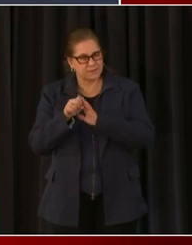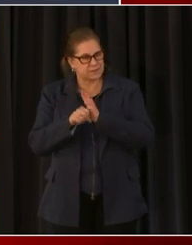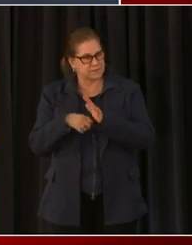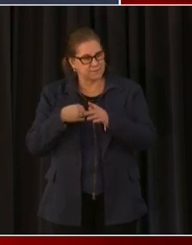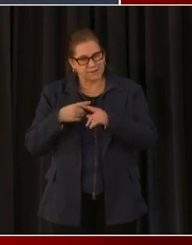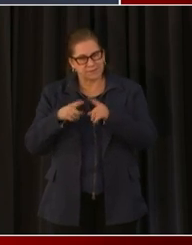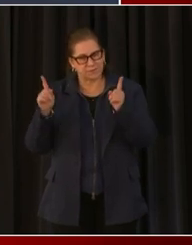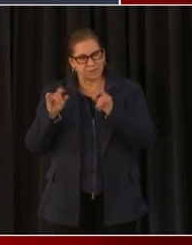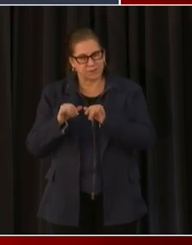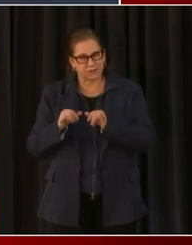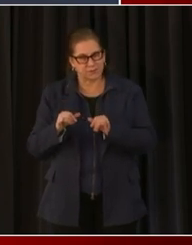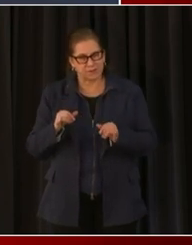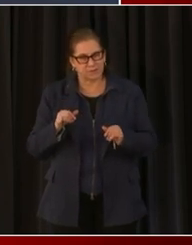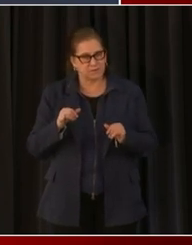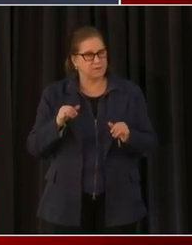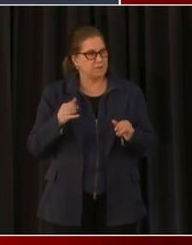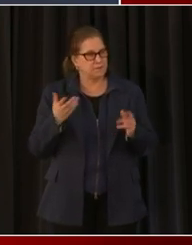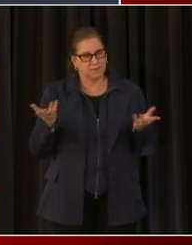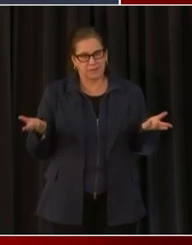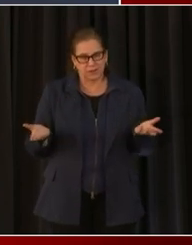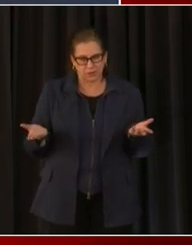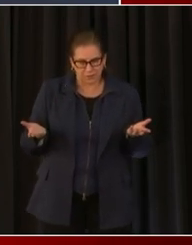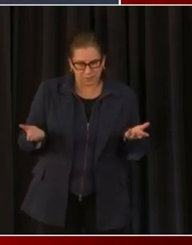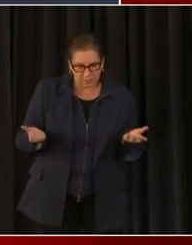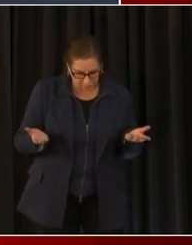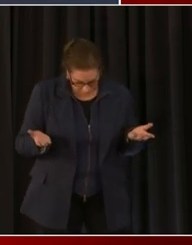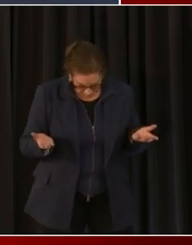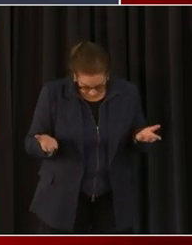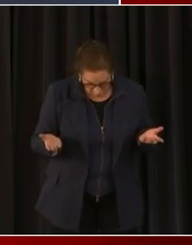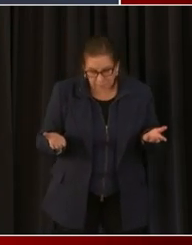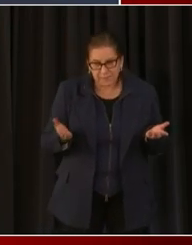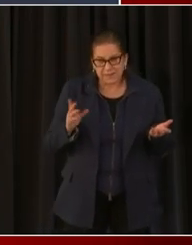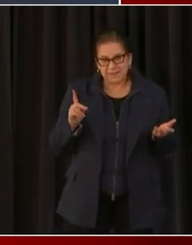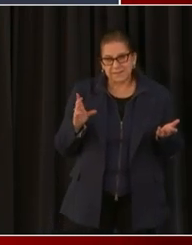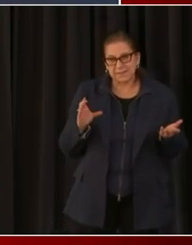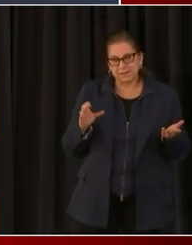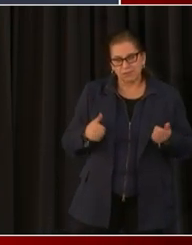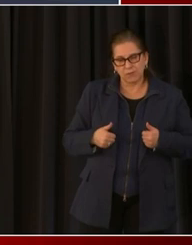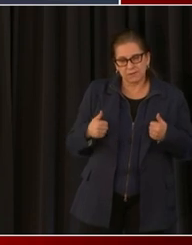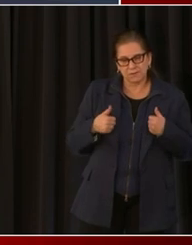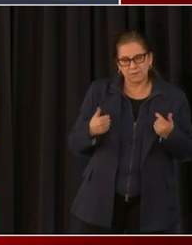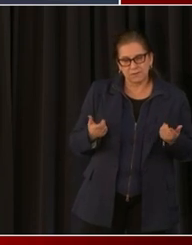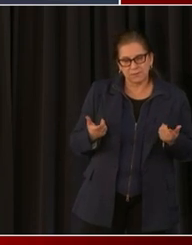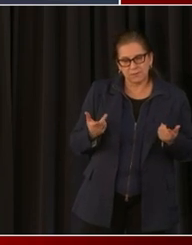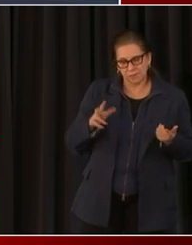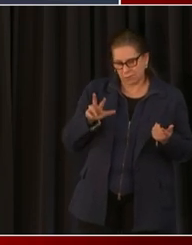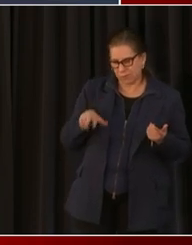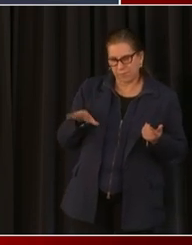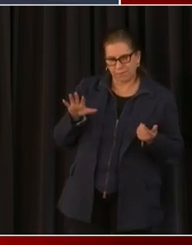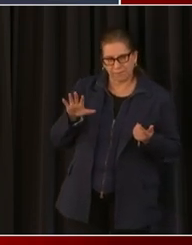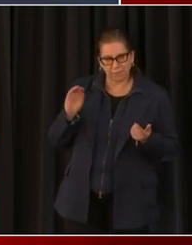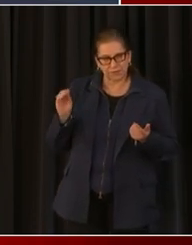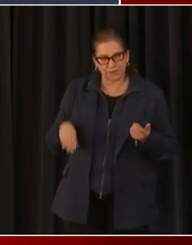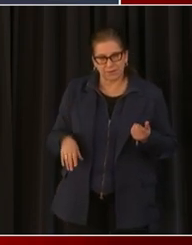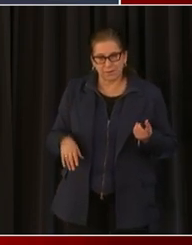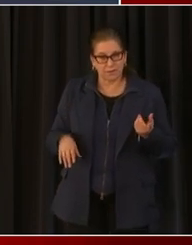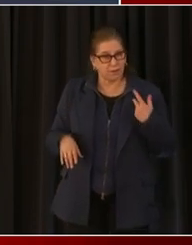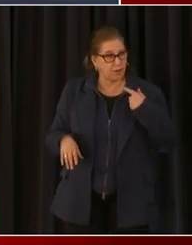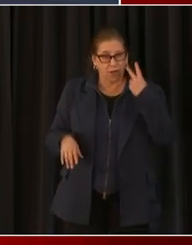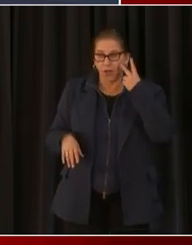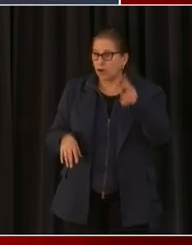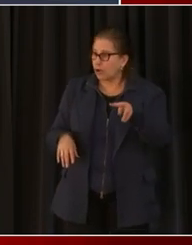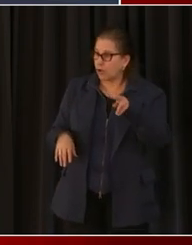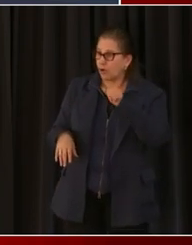focusing on this 2.5% of DC residents vaccinated. So I wonder what you're looking at. I look at all of